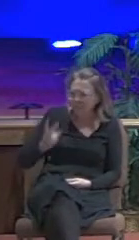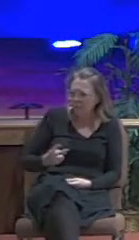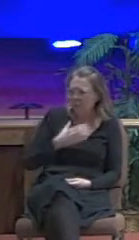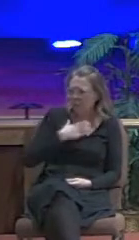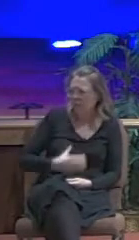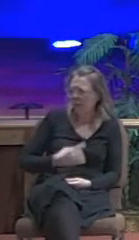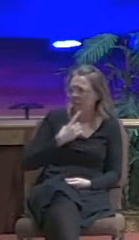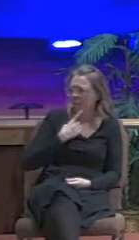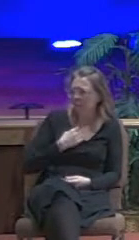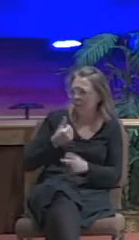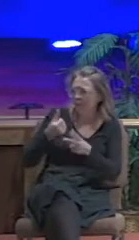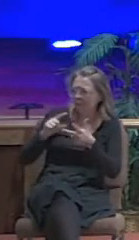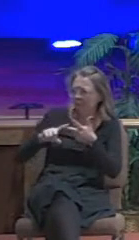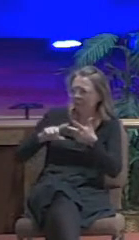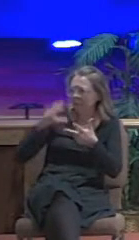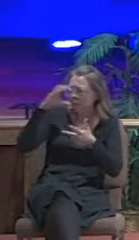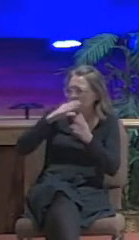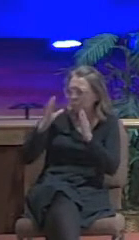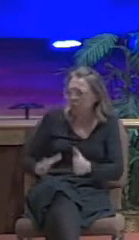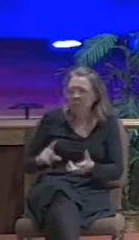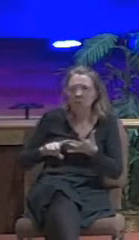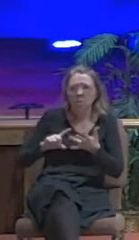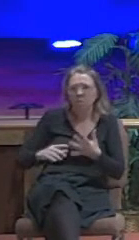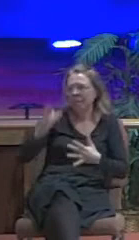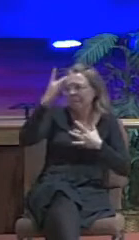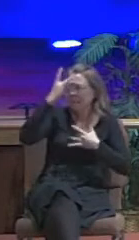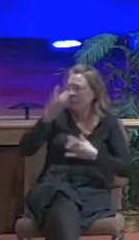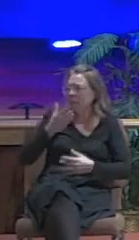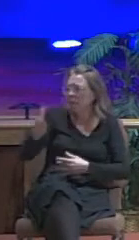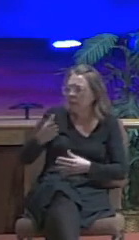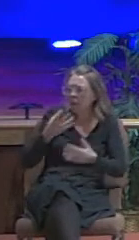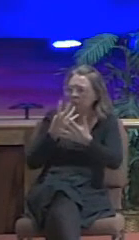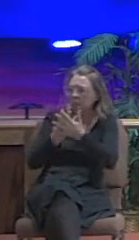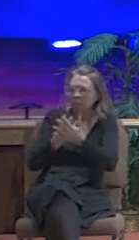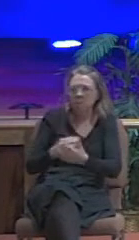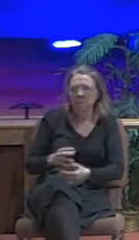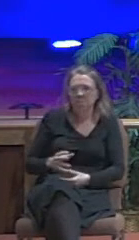needing clothing or sick or in prison and did not help you?